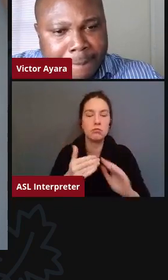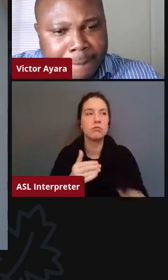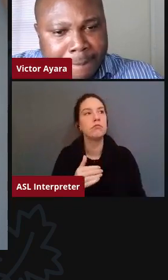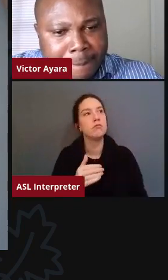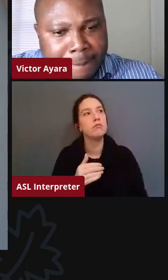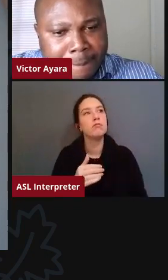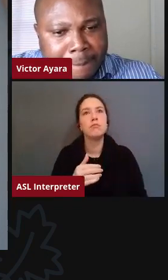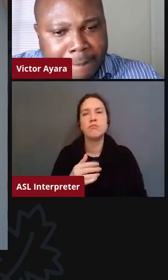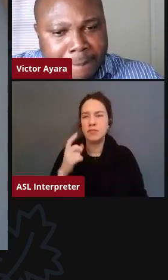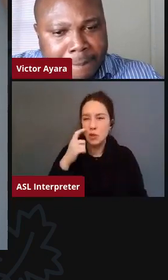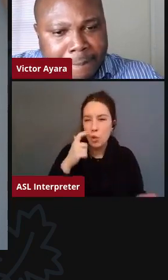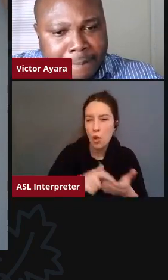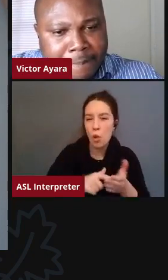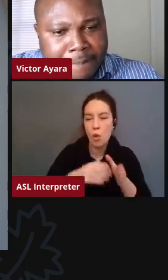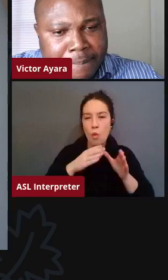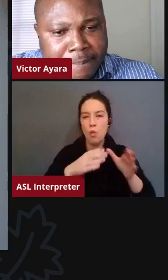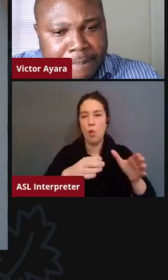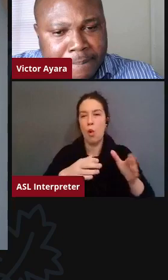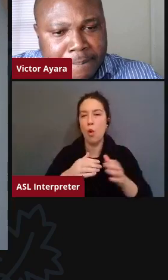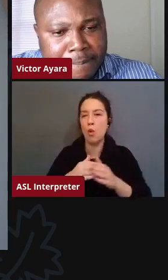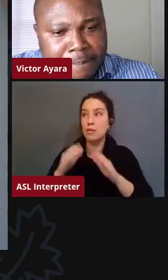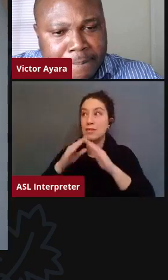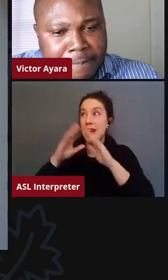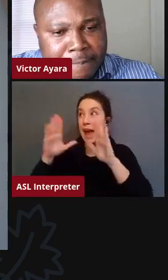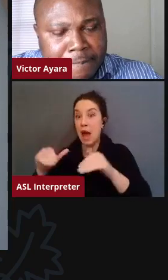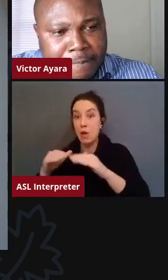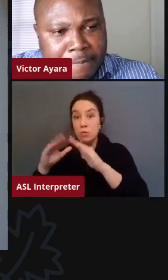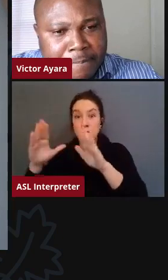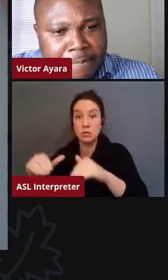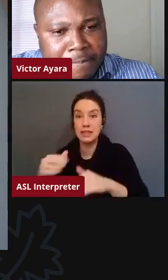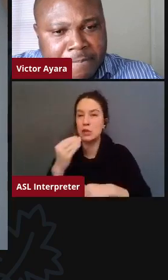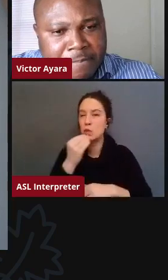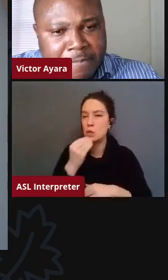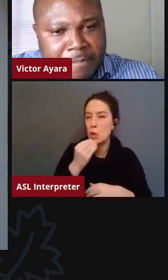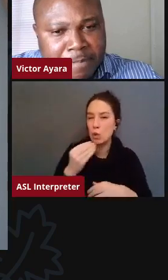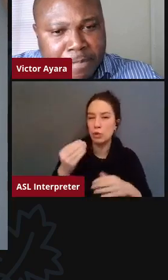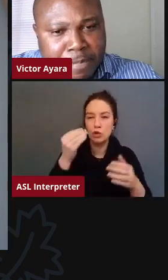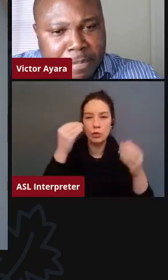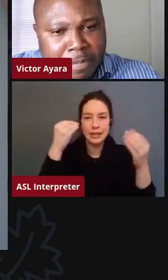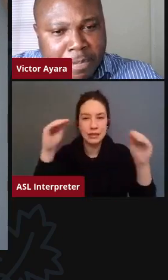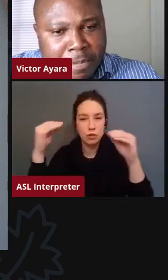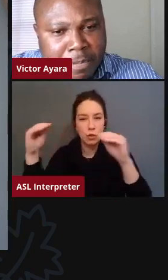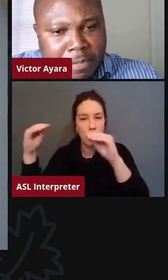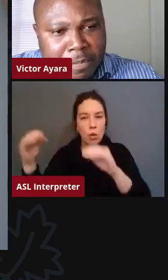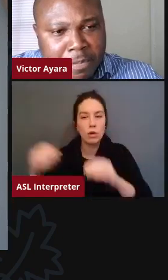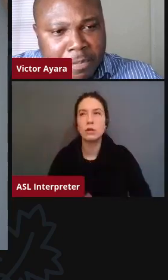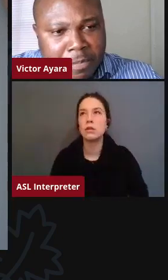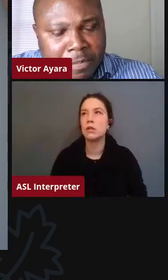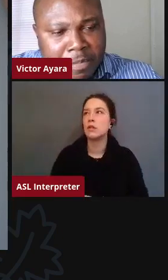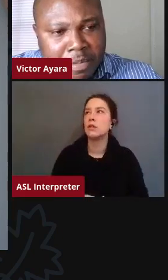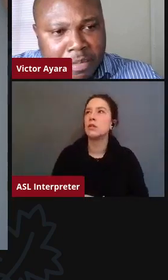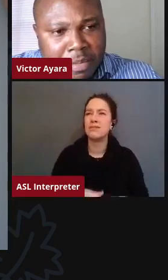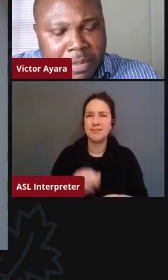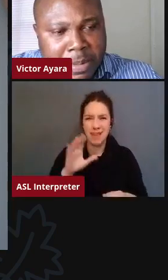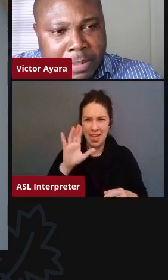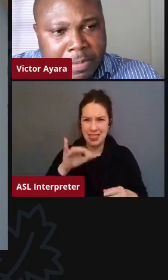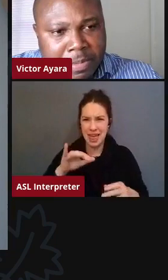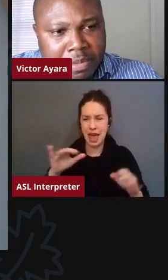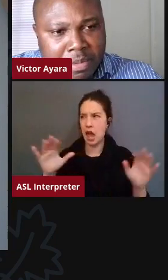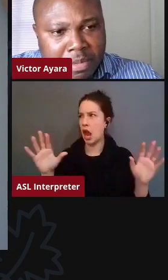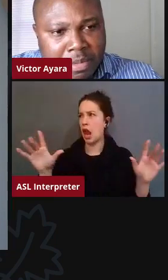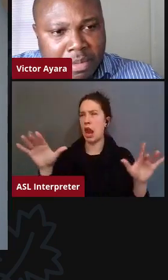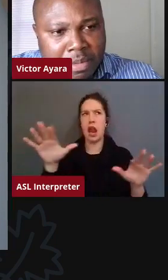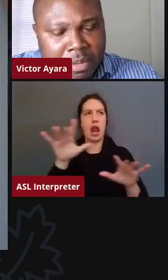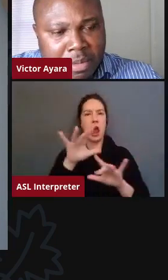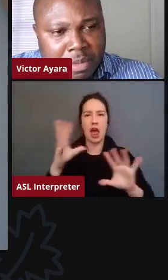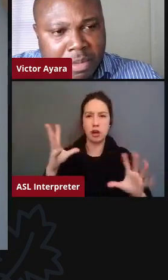where are the grocery stores. All of those things have to be somehow put into a computer system in order for us to see that.